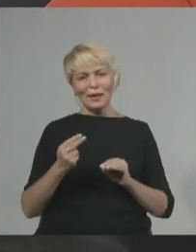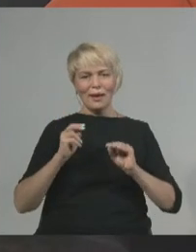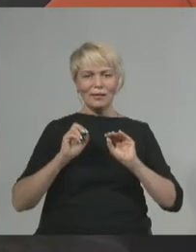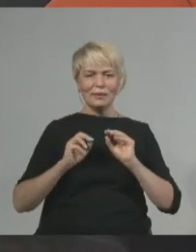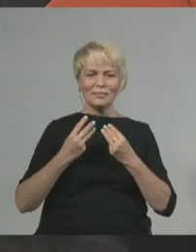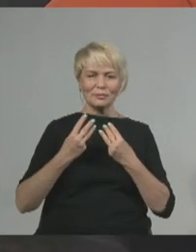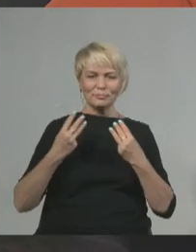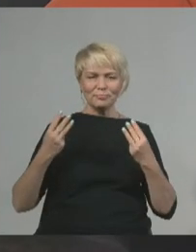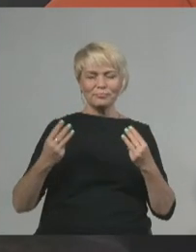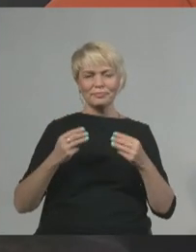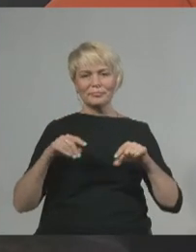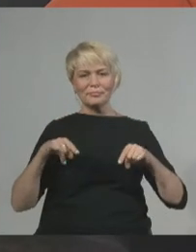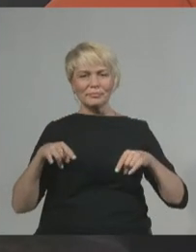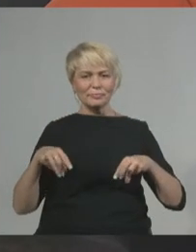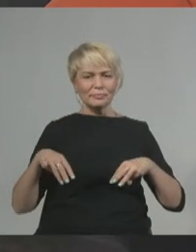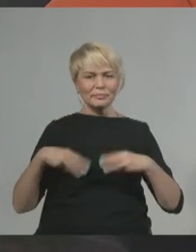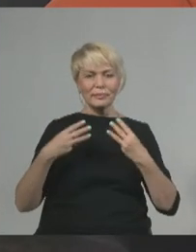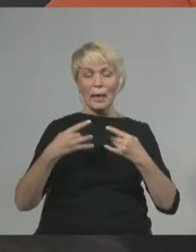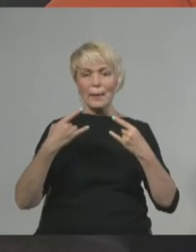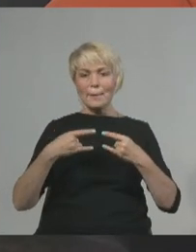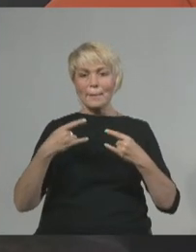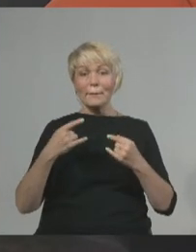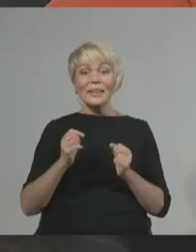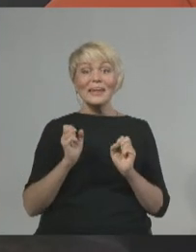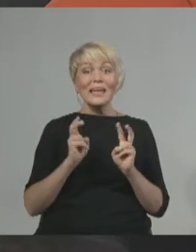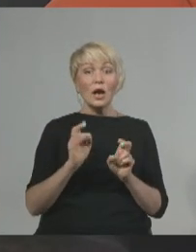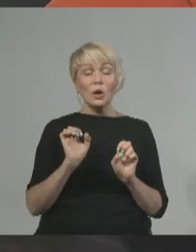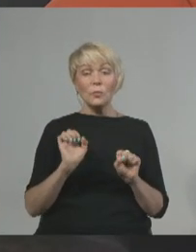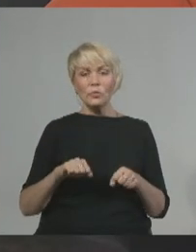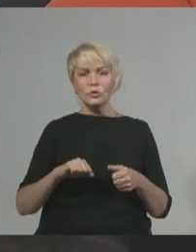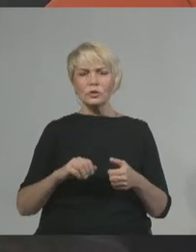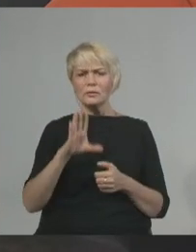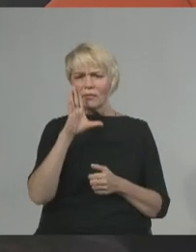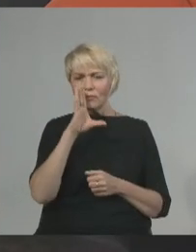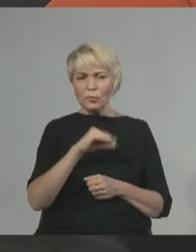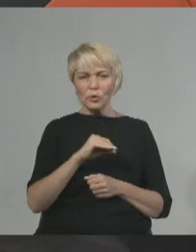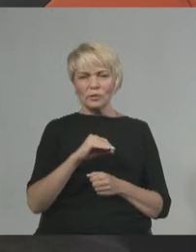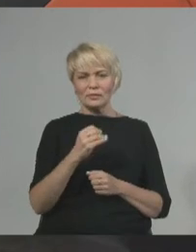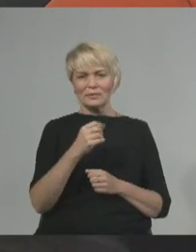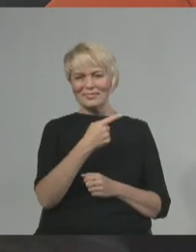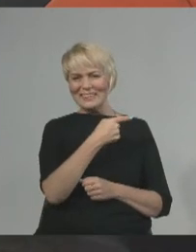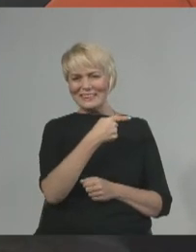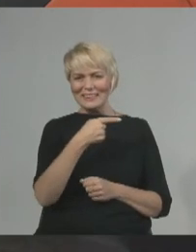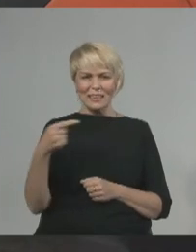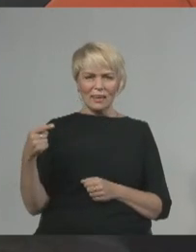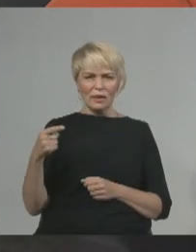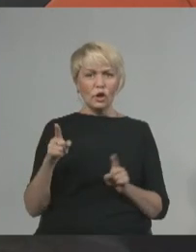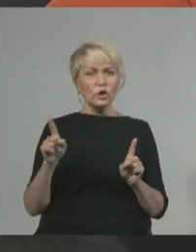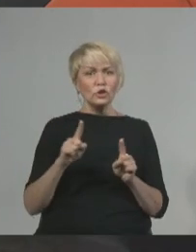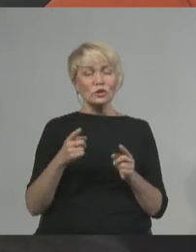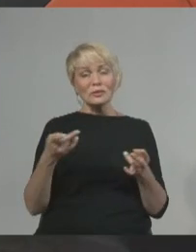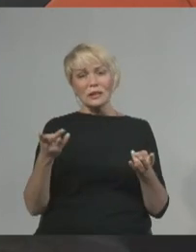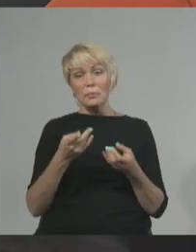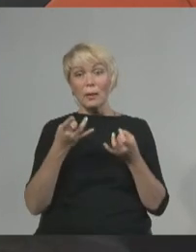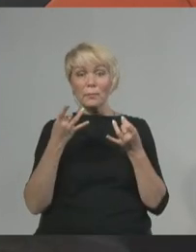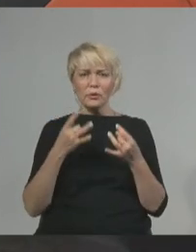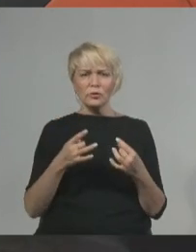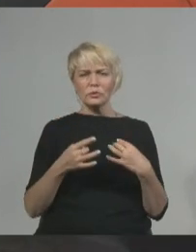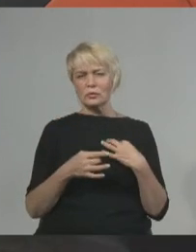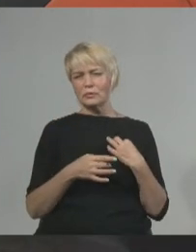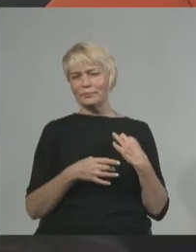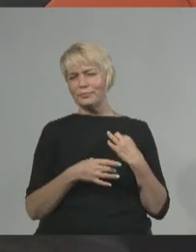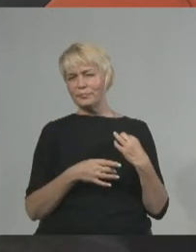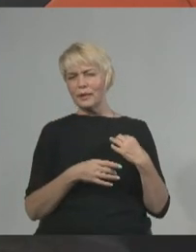media to negate that or is it just something that needs to be pushed aside and work still needs to be done and is there potential for